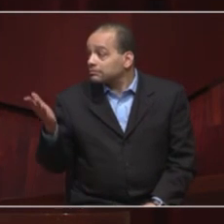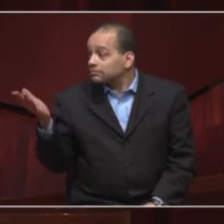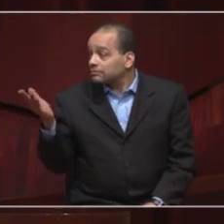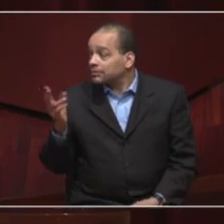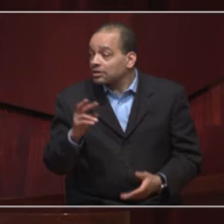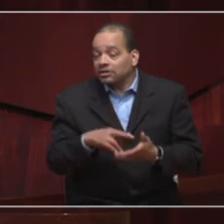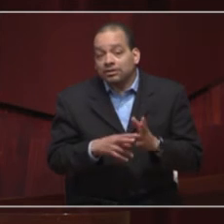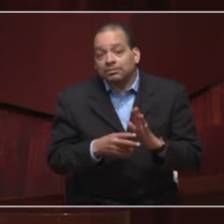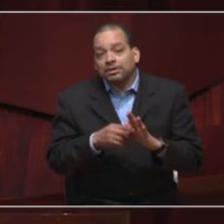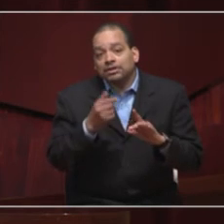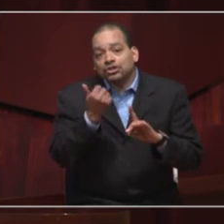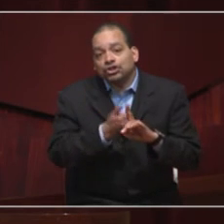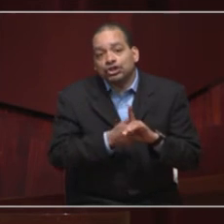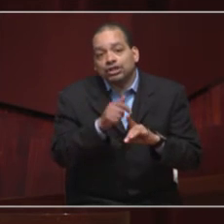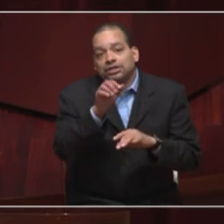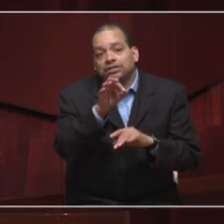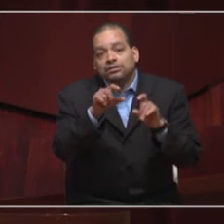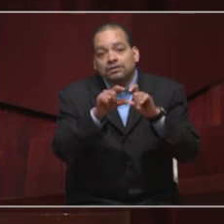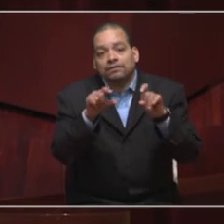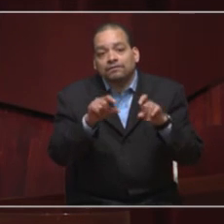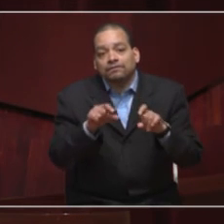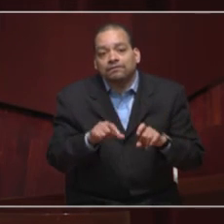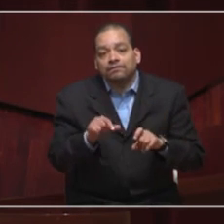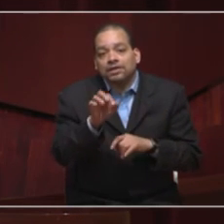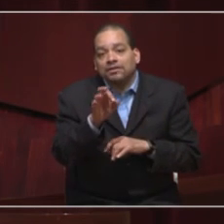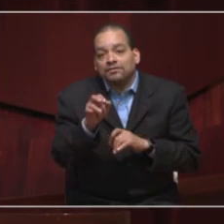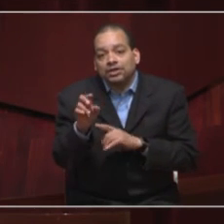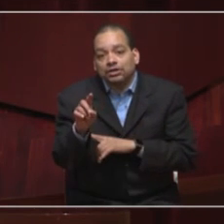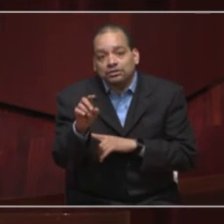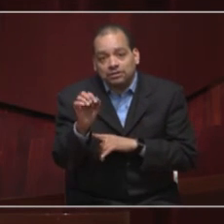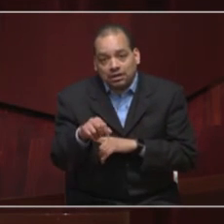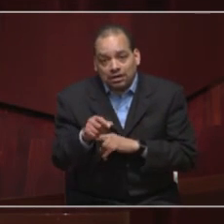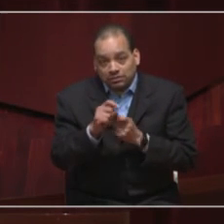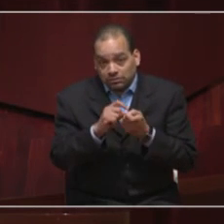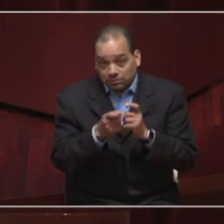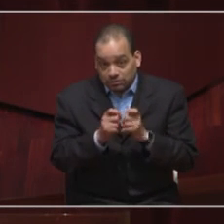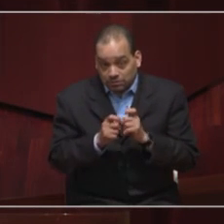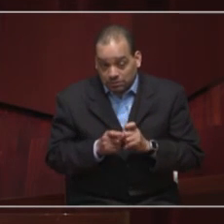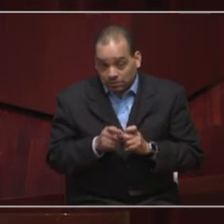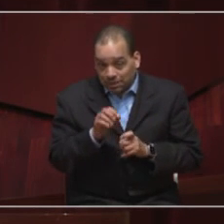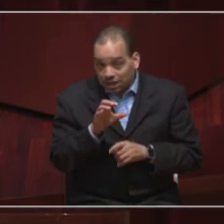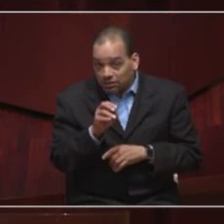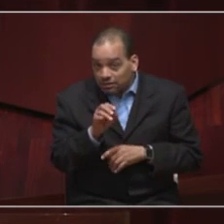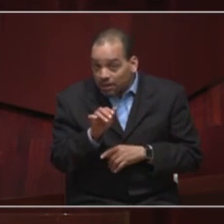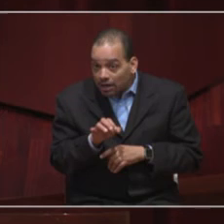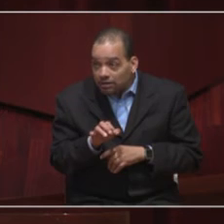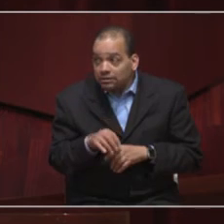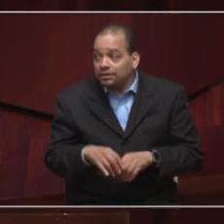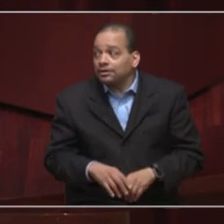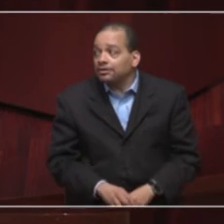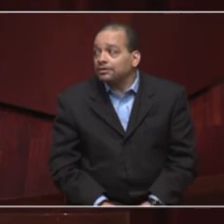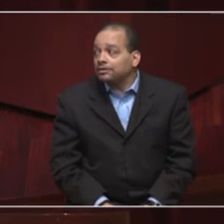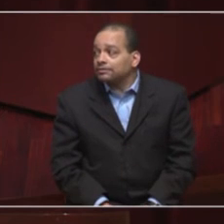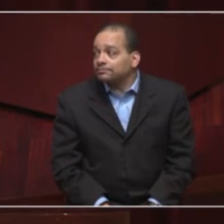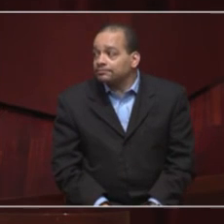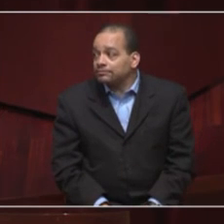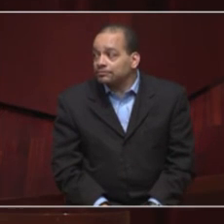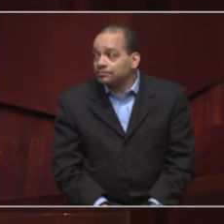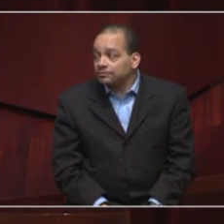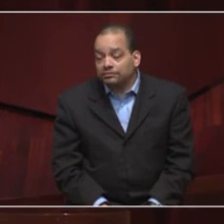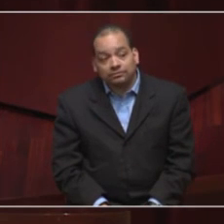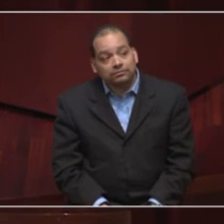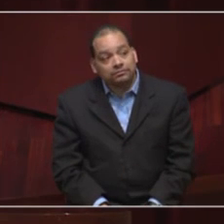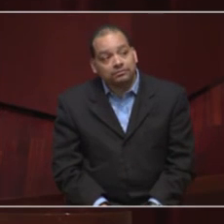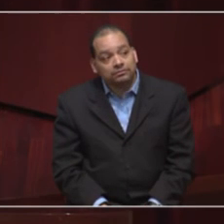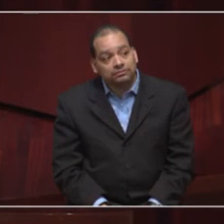your field? Customizing the fields. Well, maybe we can look at that. I mean, in terms of what column headers you